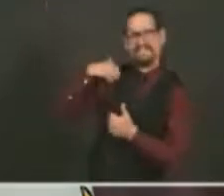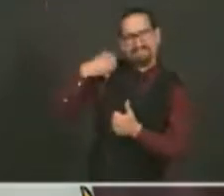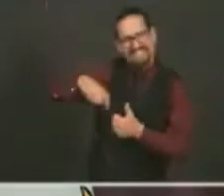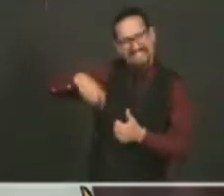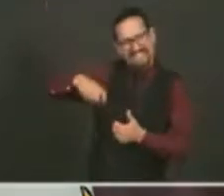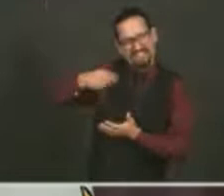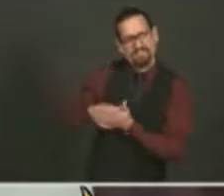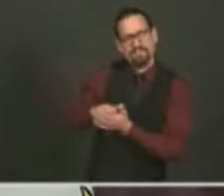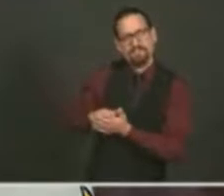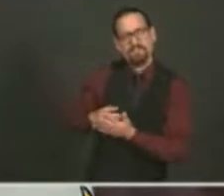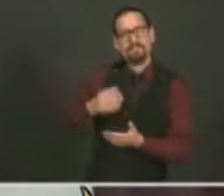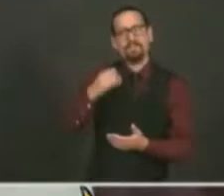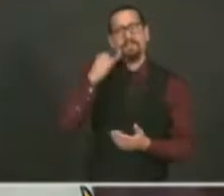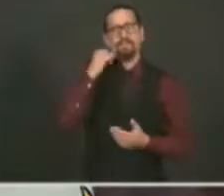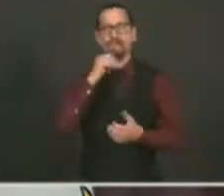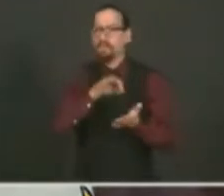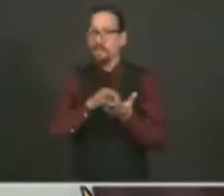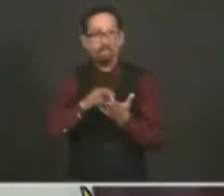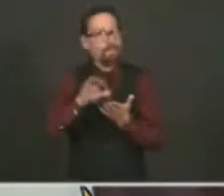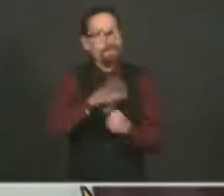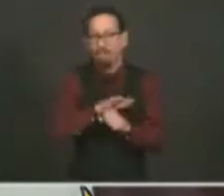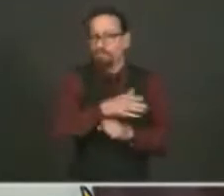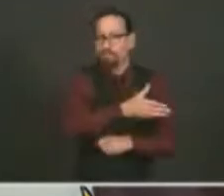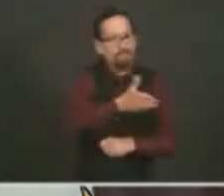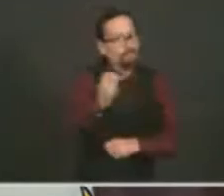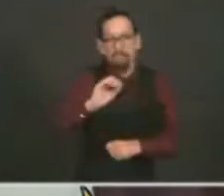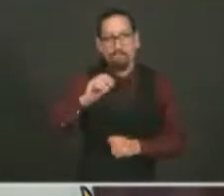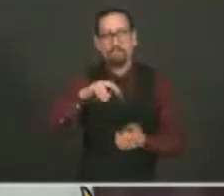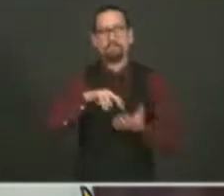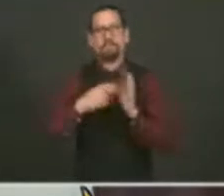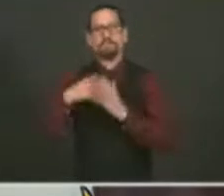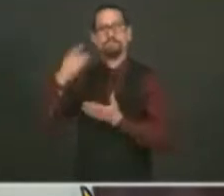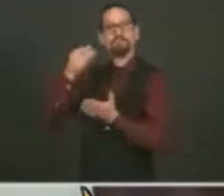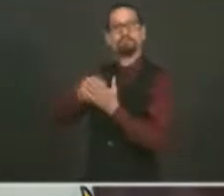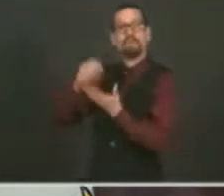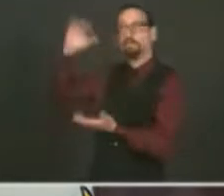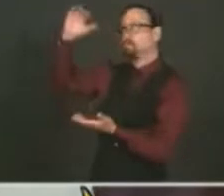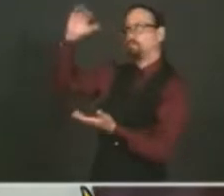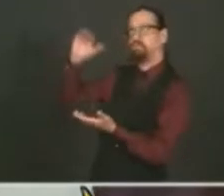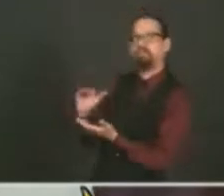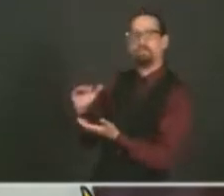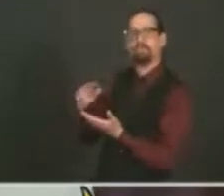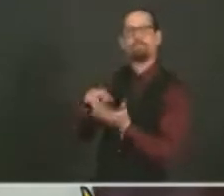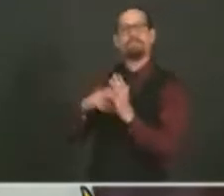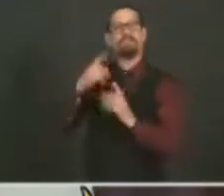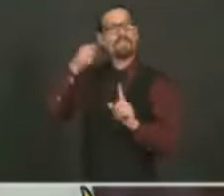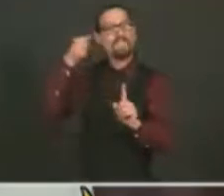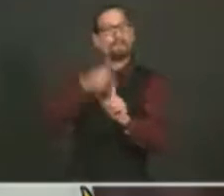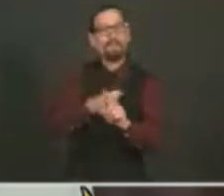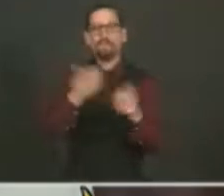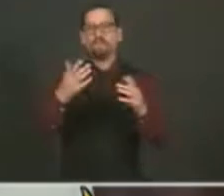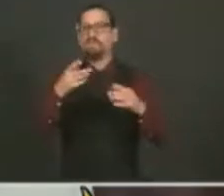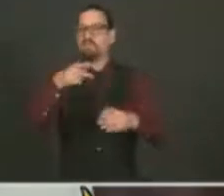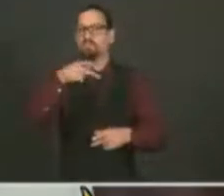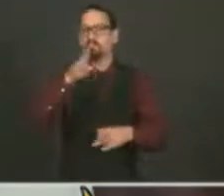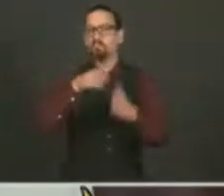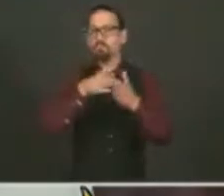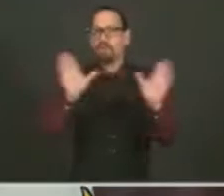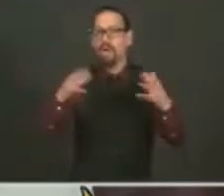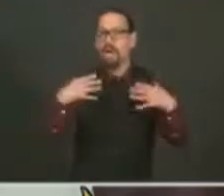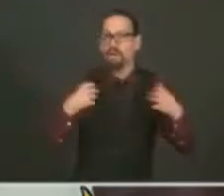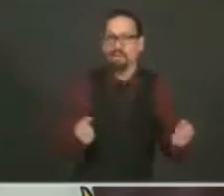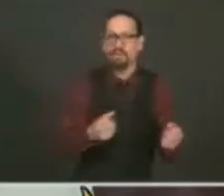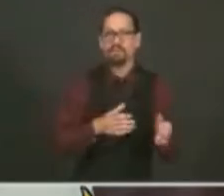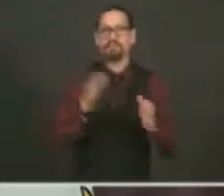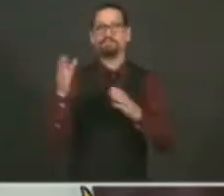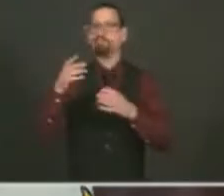undercounted, that means less money for schools and for public health and for food and for housing. So please take a second and fill out the census